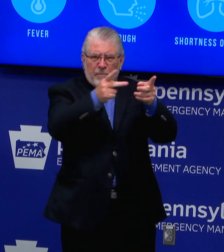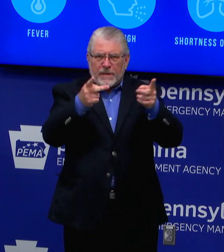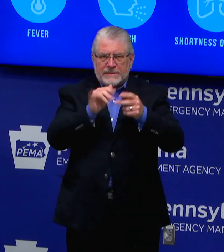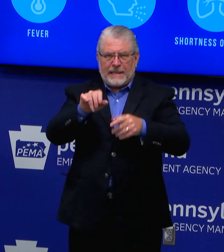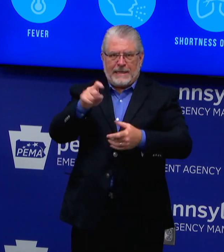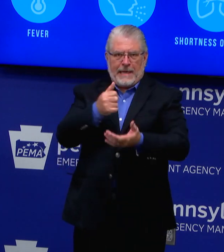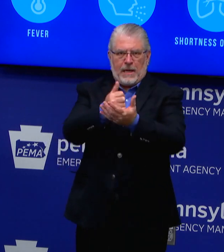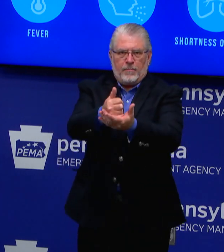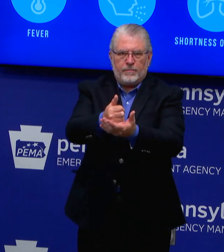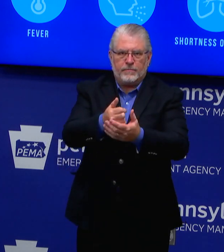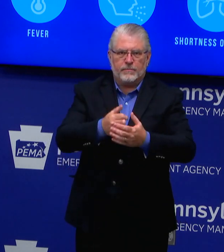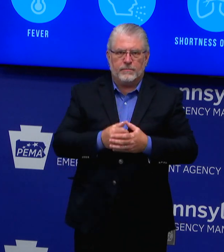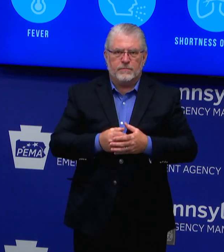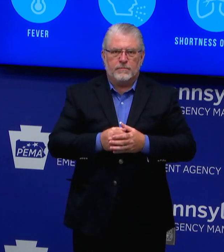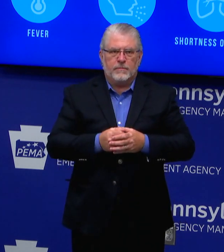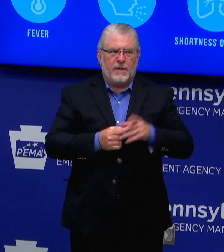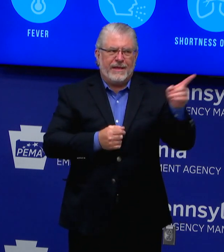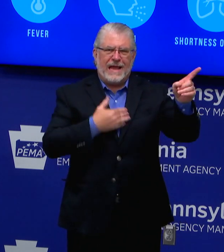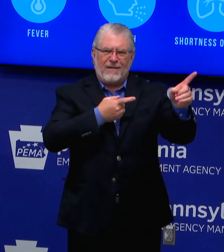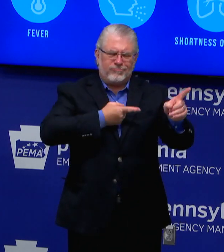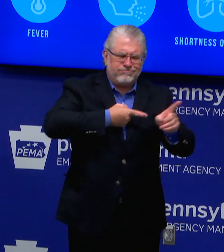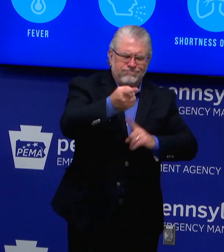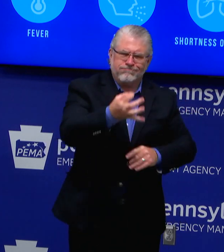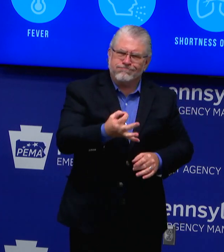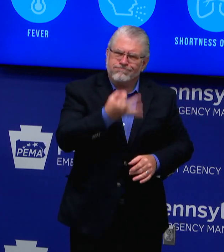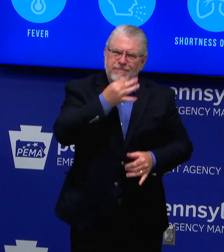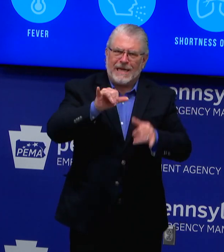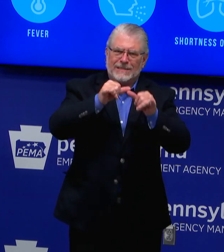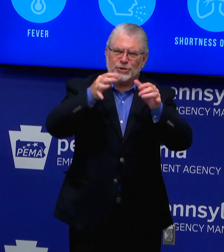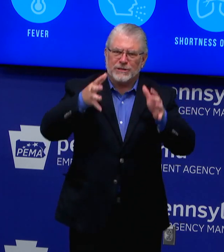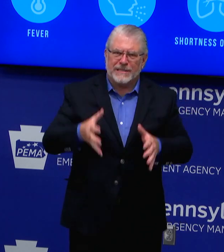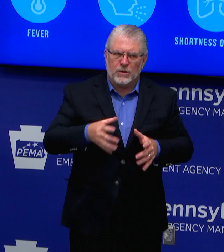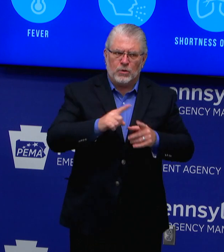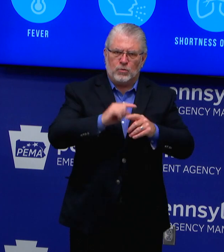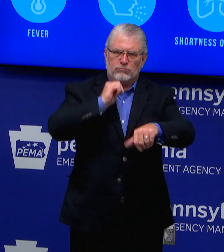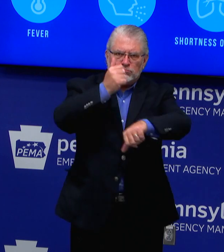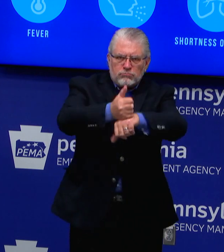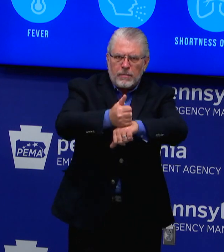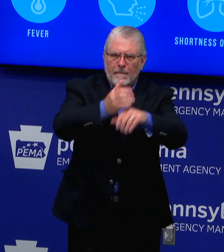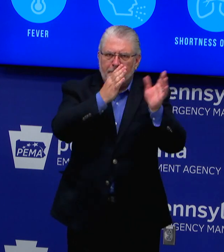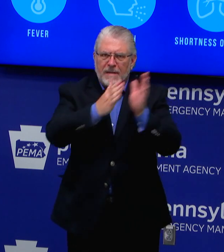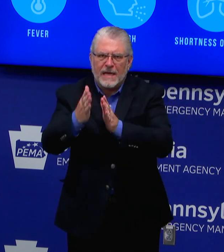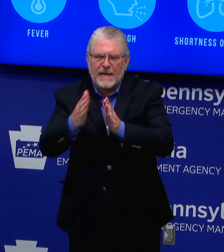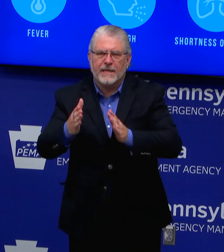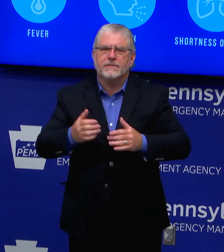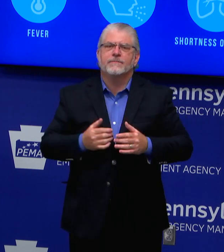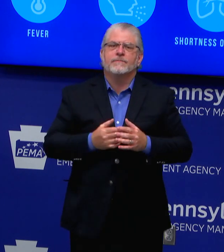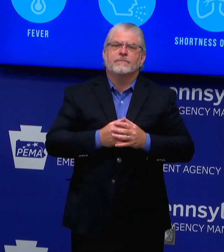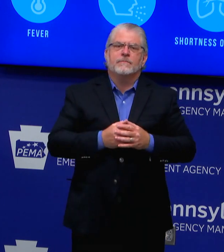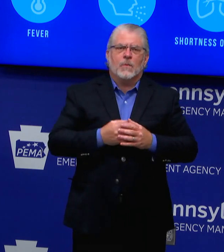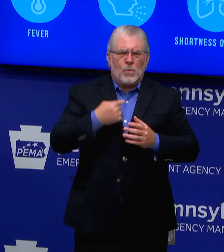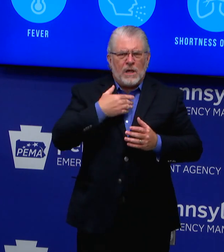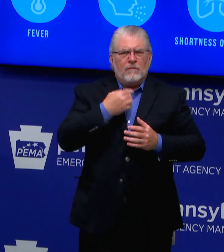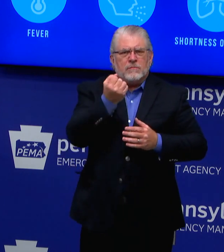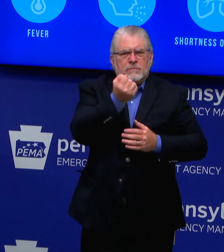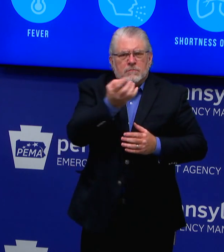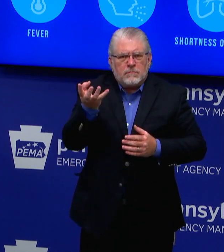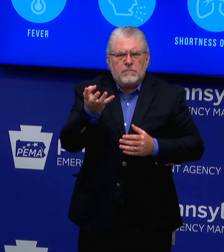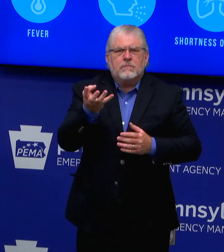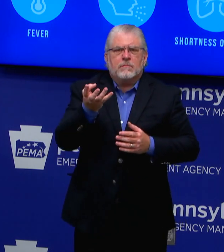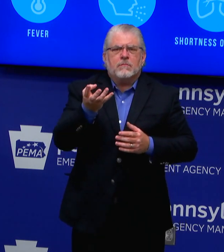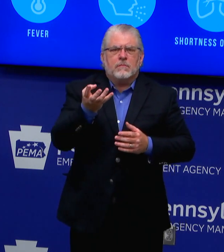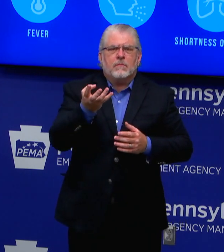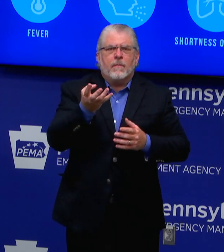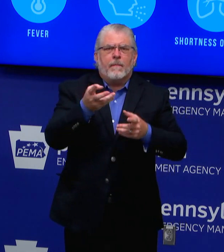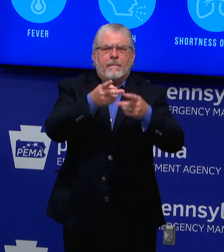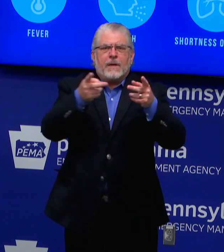to establish them and be able to staff them. We still maintain a number of sites across the state in a warm status, just in case we would